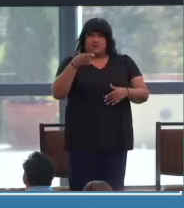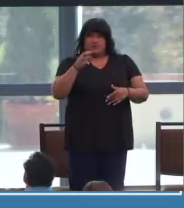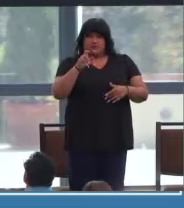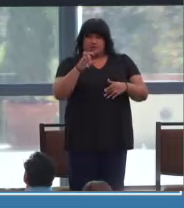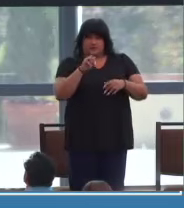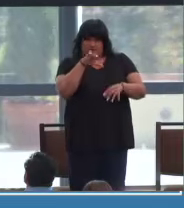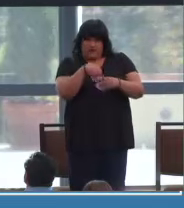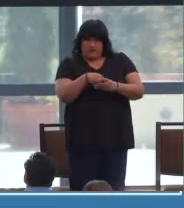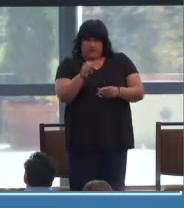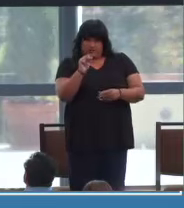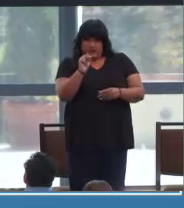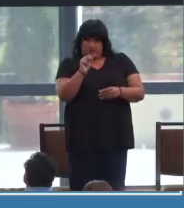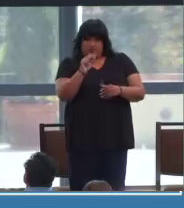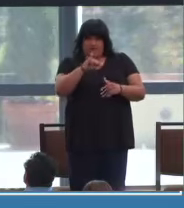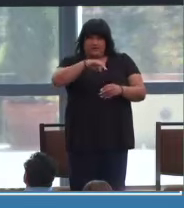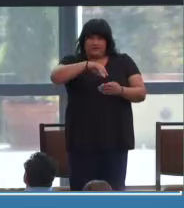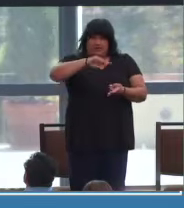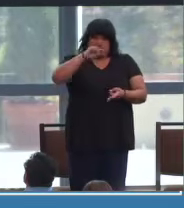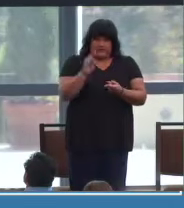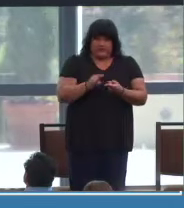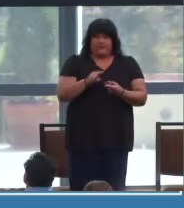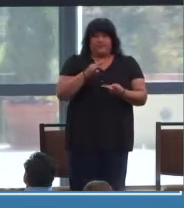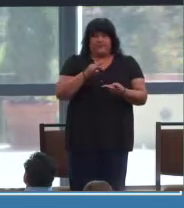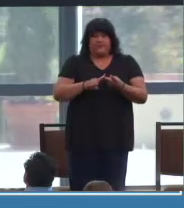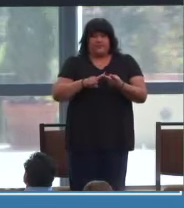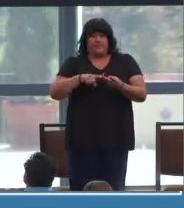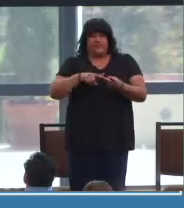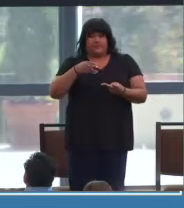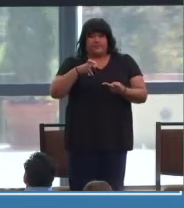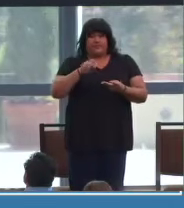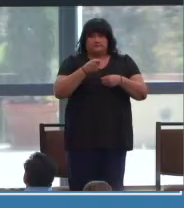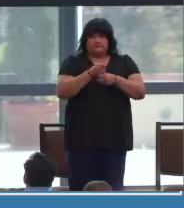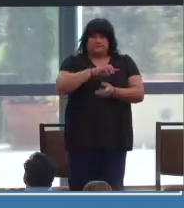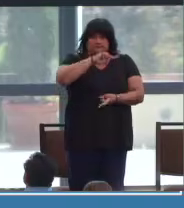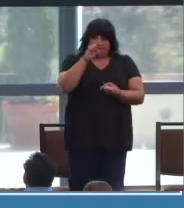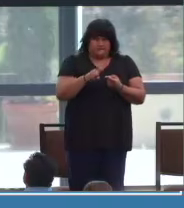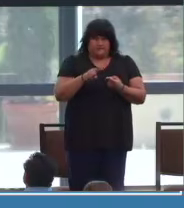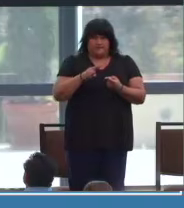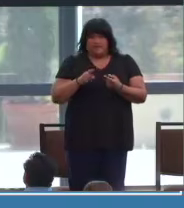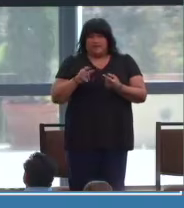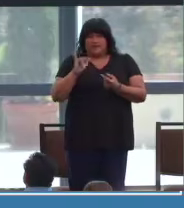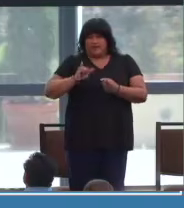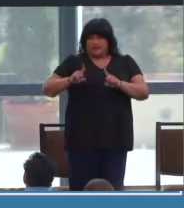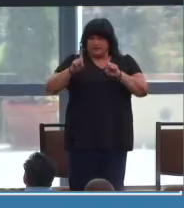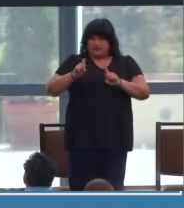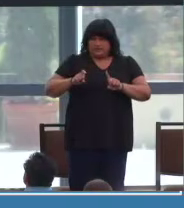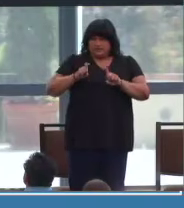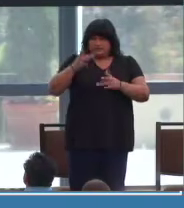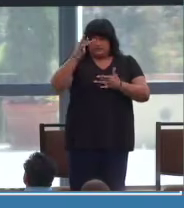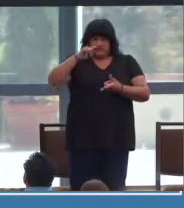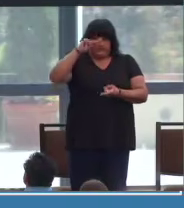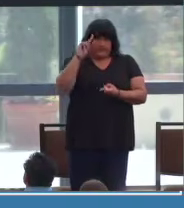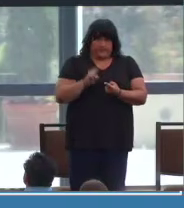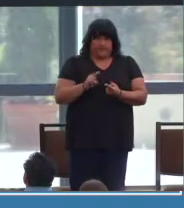Their disease activity in lupus measures decreased. Their physician analysis and examination of their disease, that also